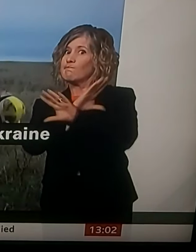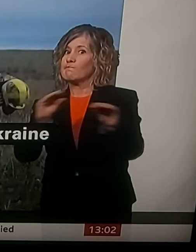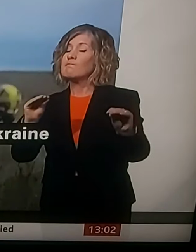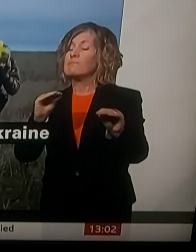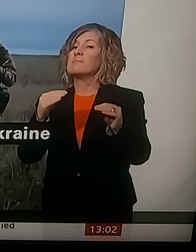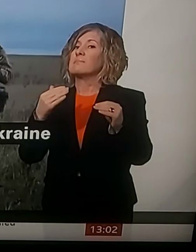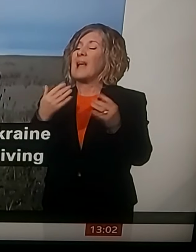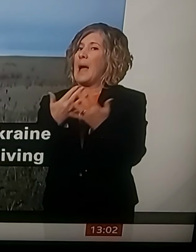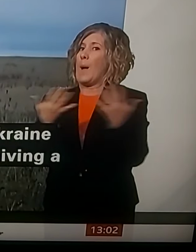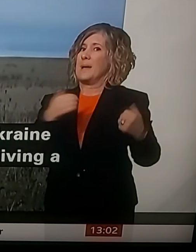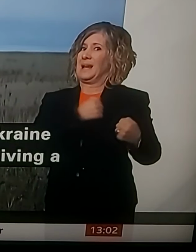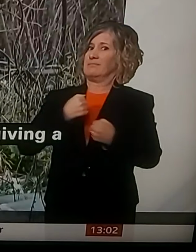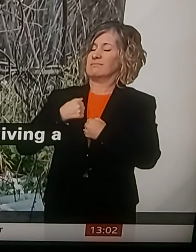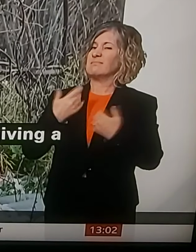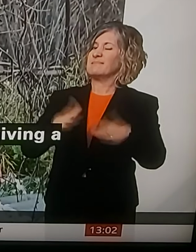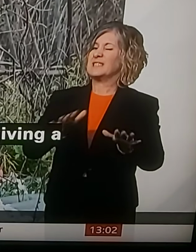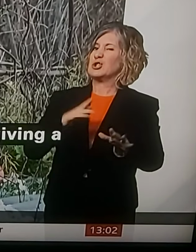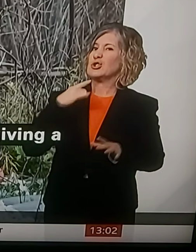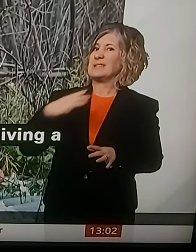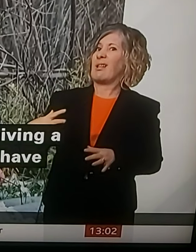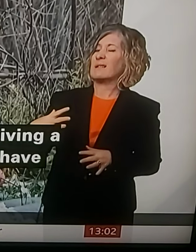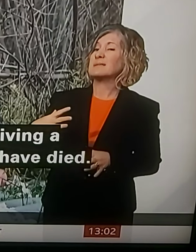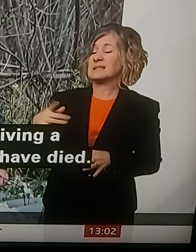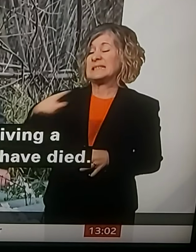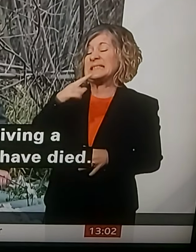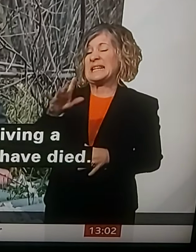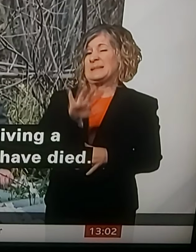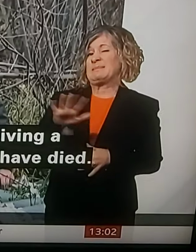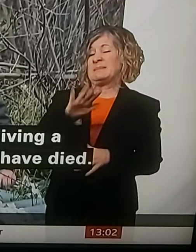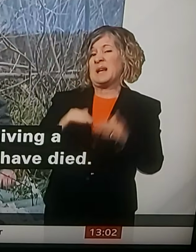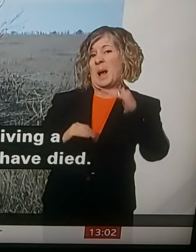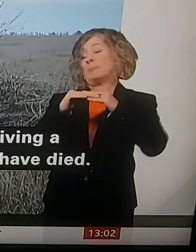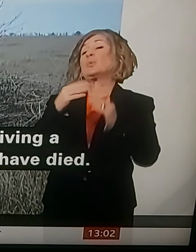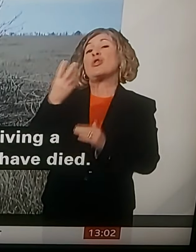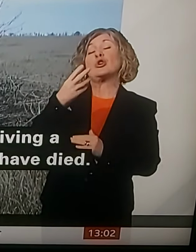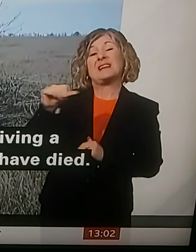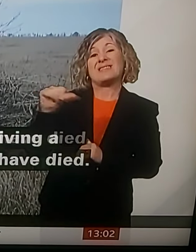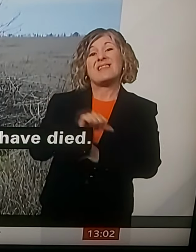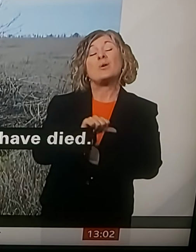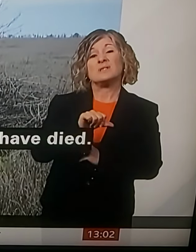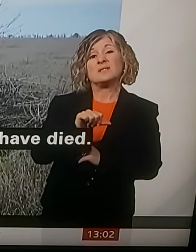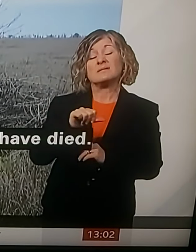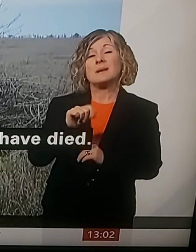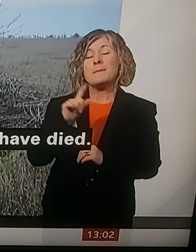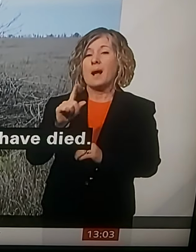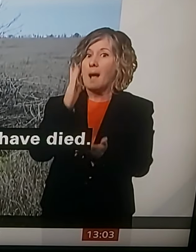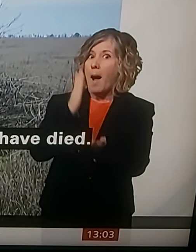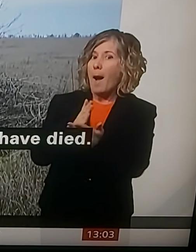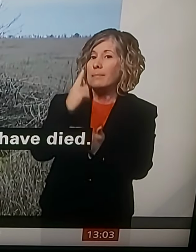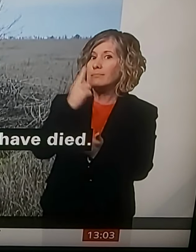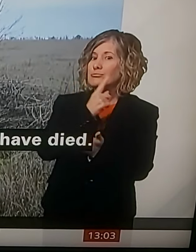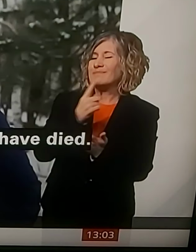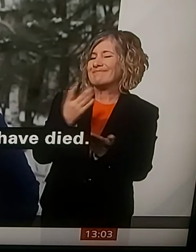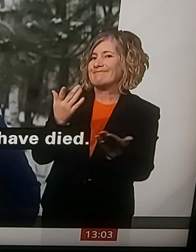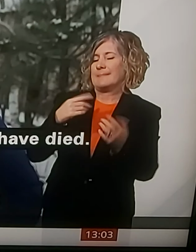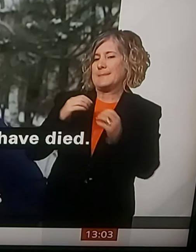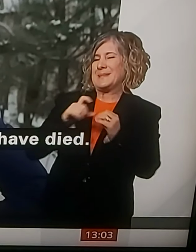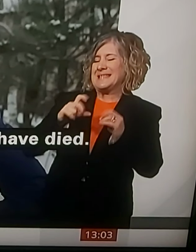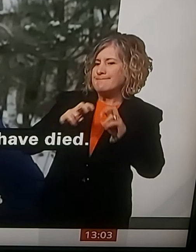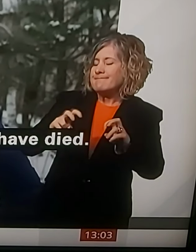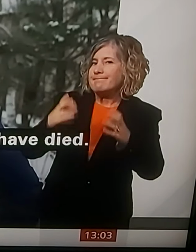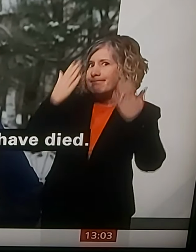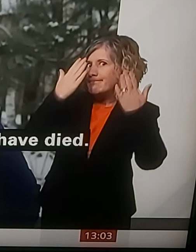died. It says up to 13,000, but this can't be verified by the BBC. The truth